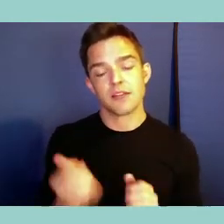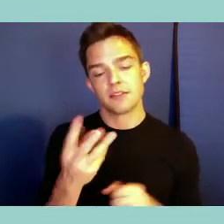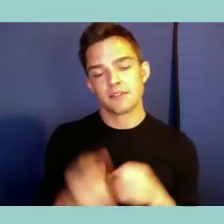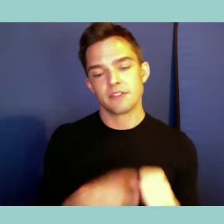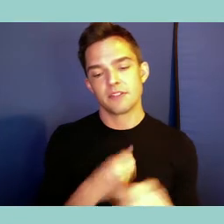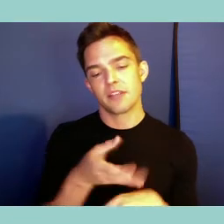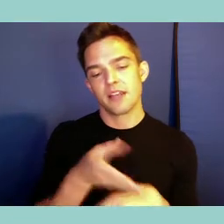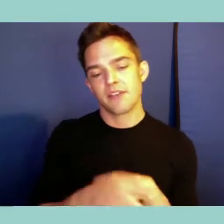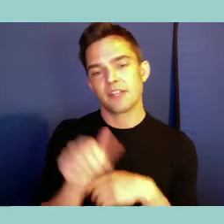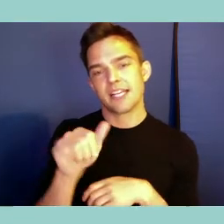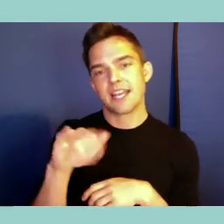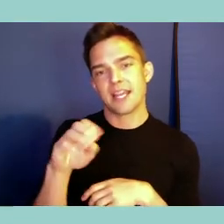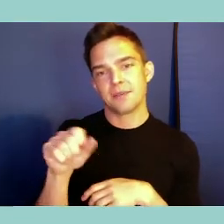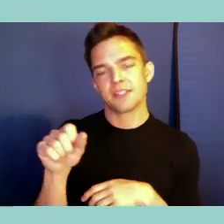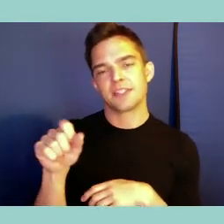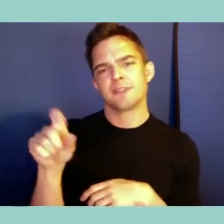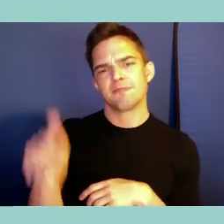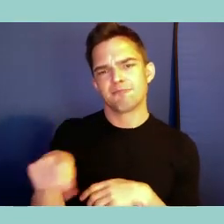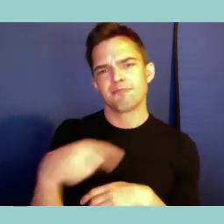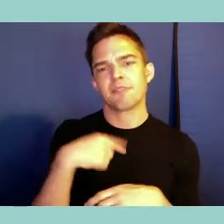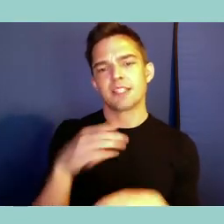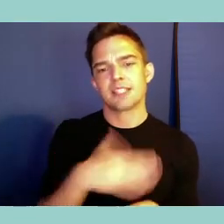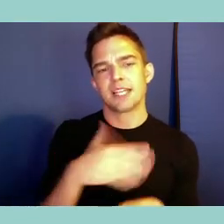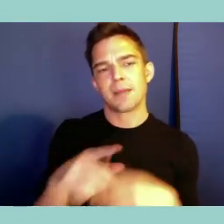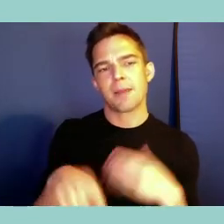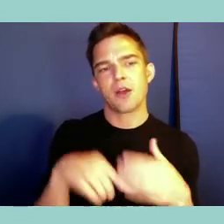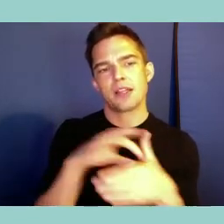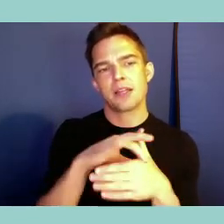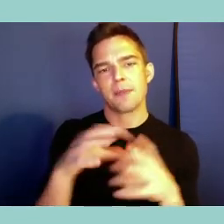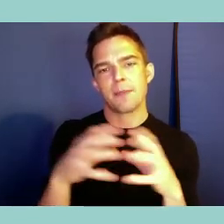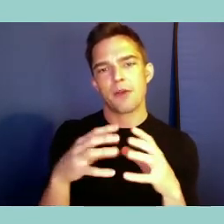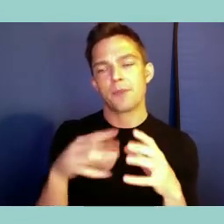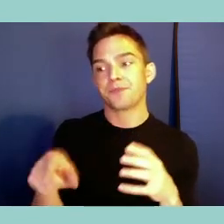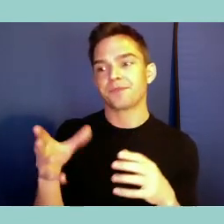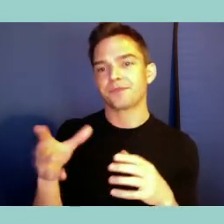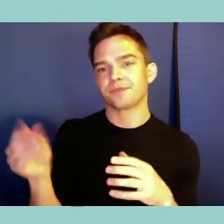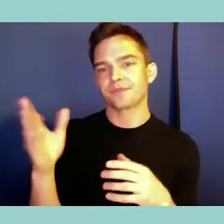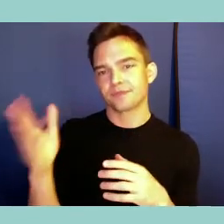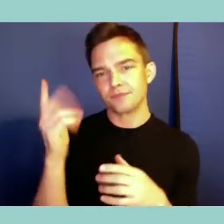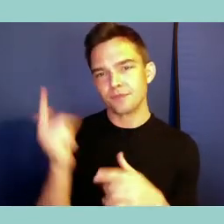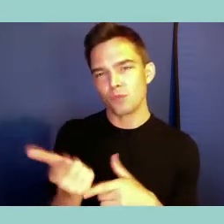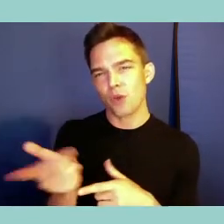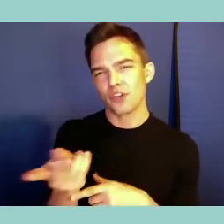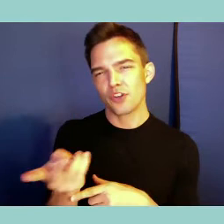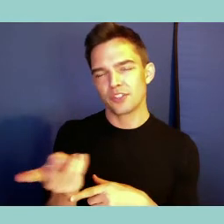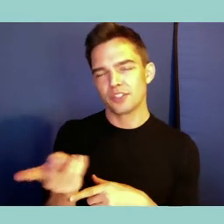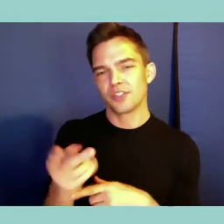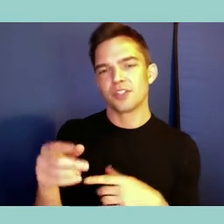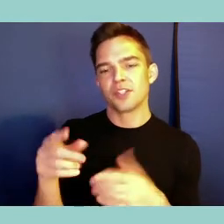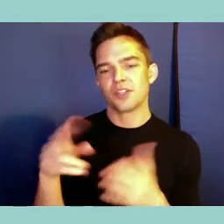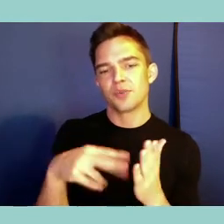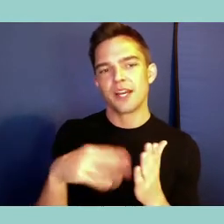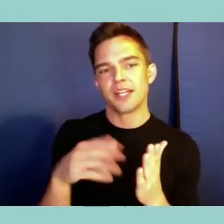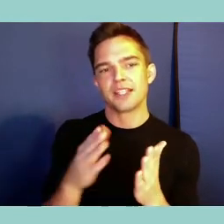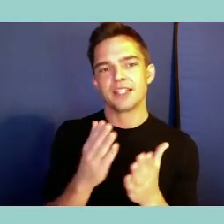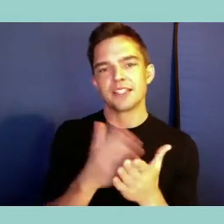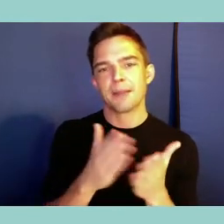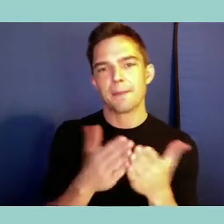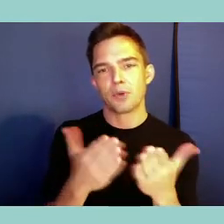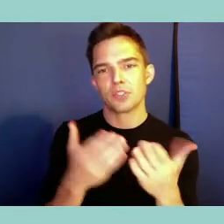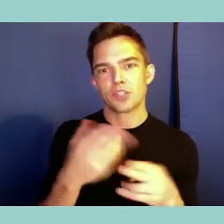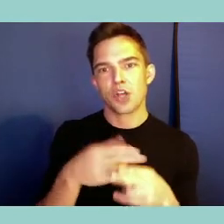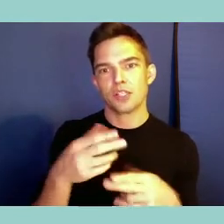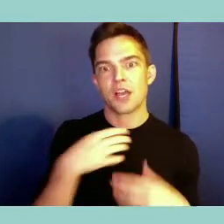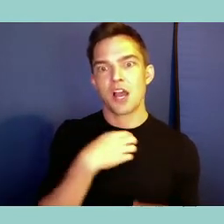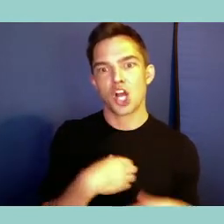Now, several years after Ames insisted I sing about the meatball, he and his brother discovered this series of books called